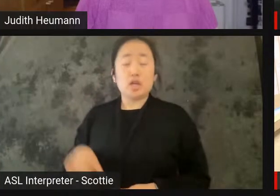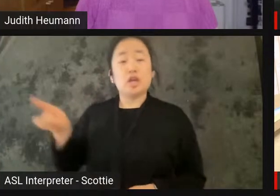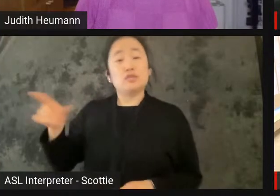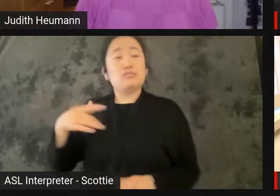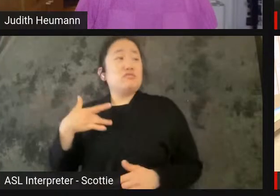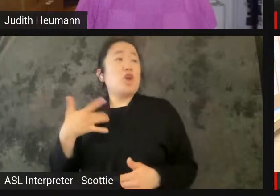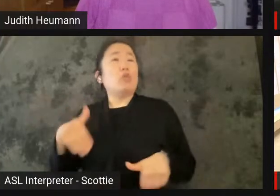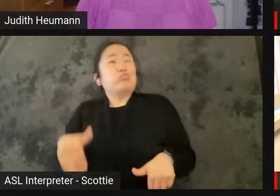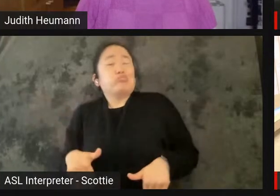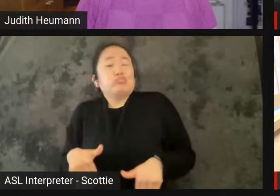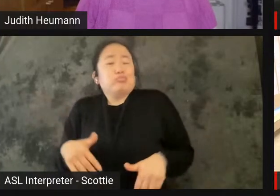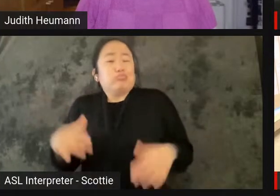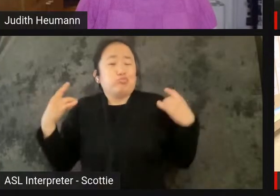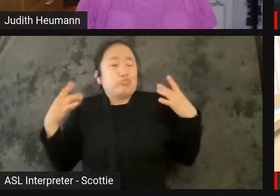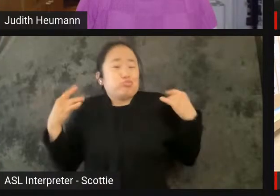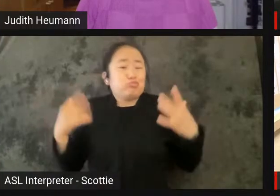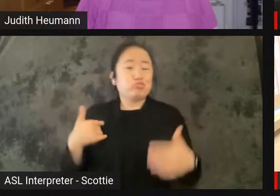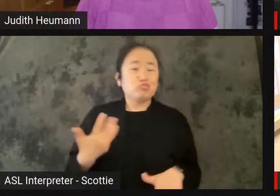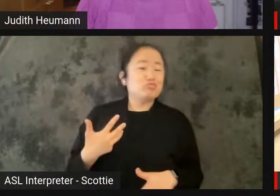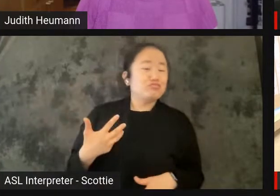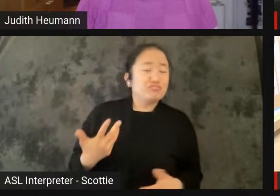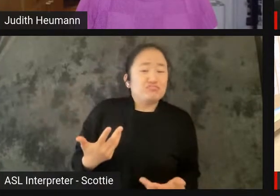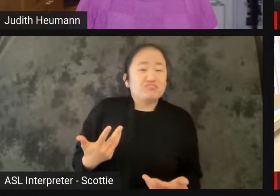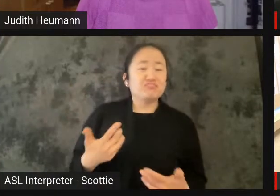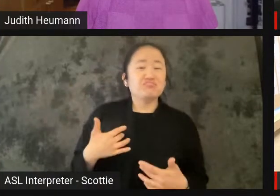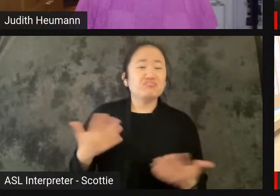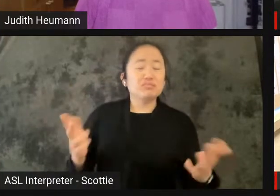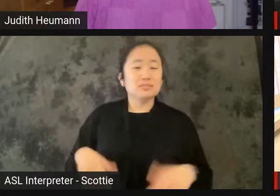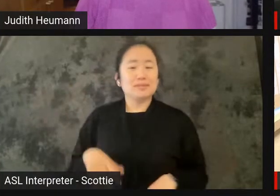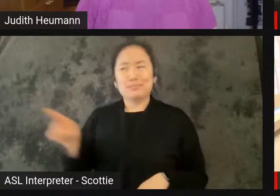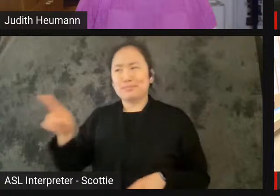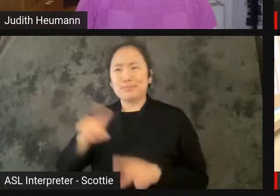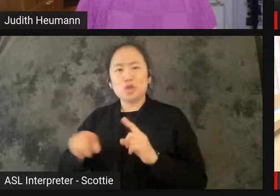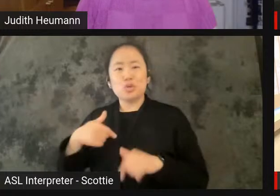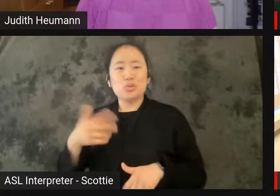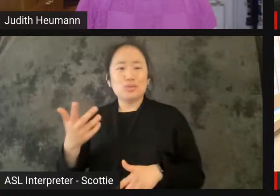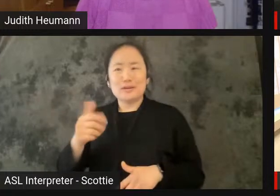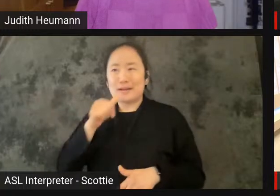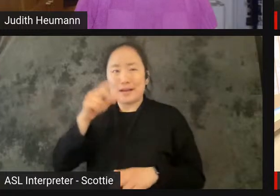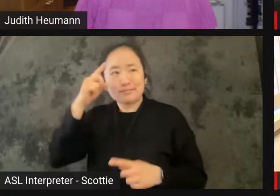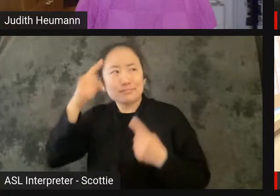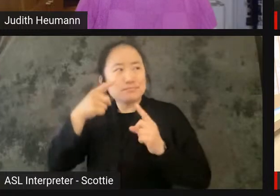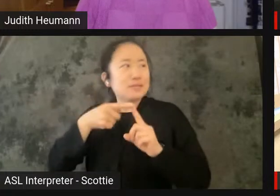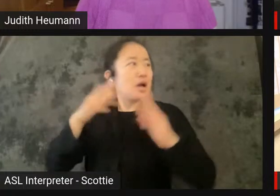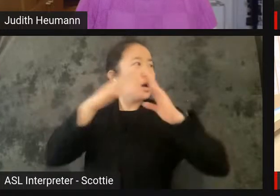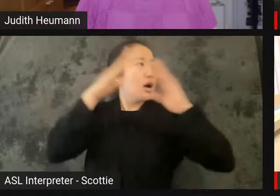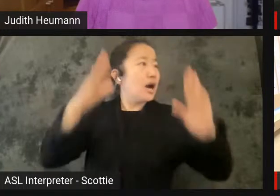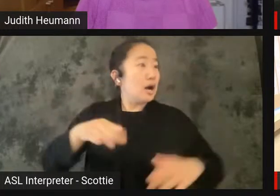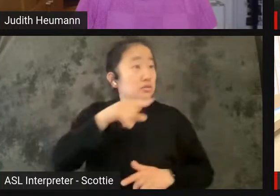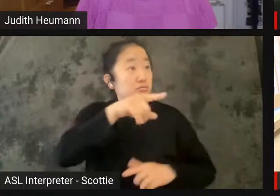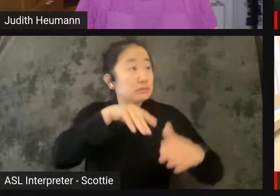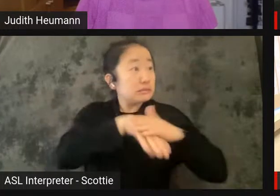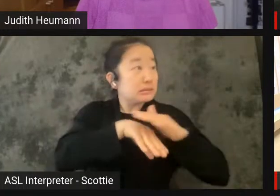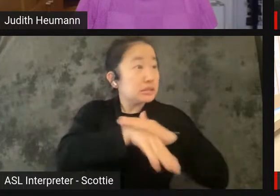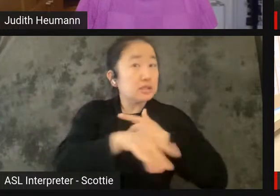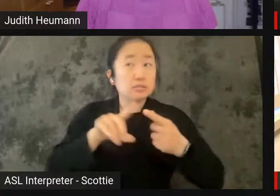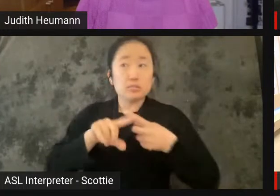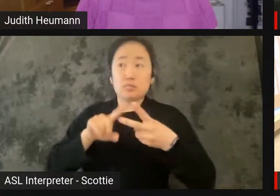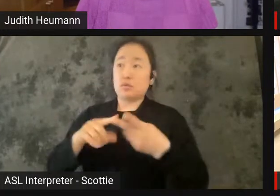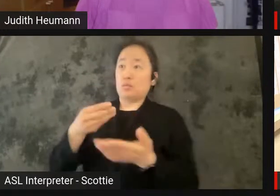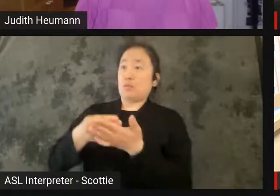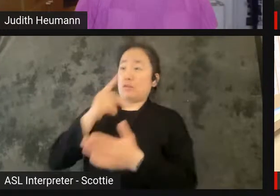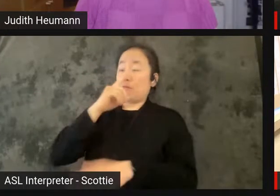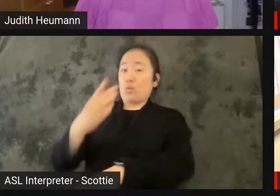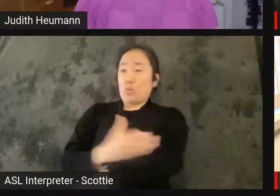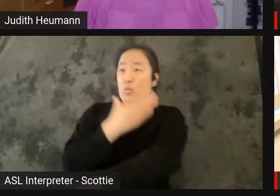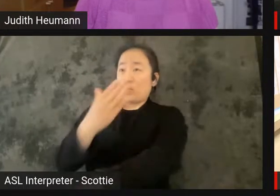communities, what kinds of housing is being developed? Is it accessible? Is there money to renovate things that you